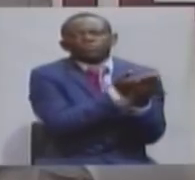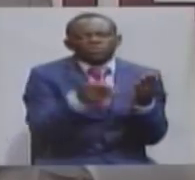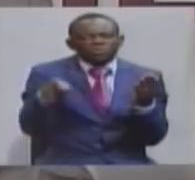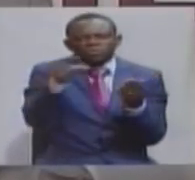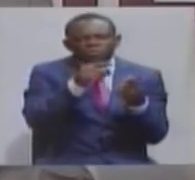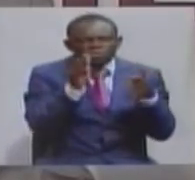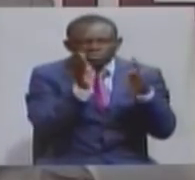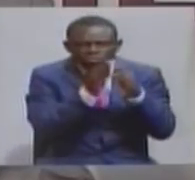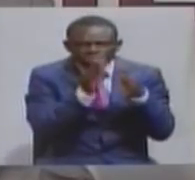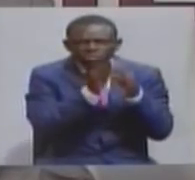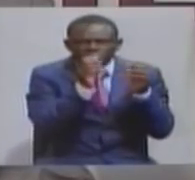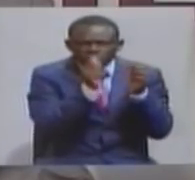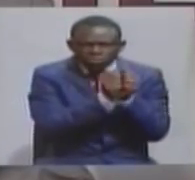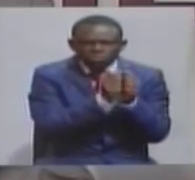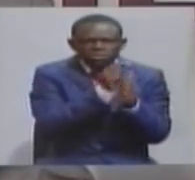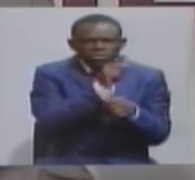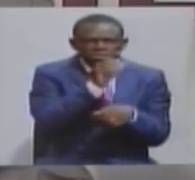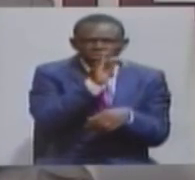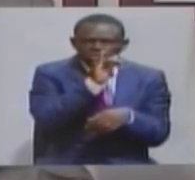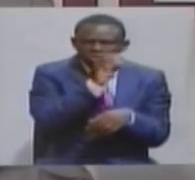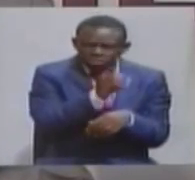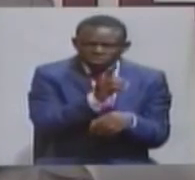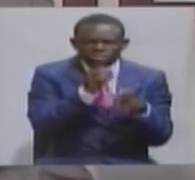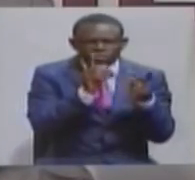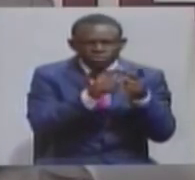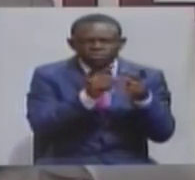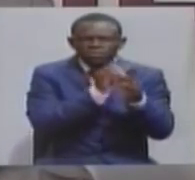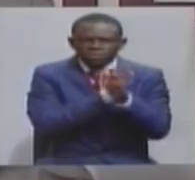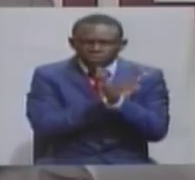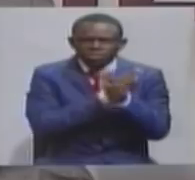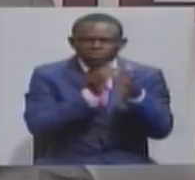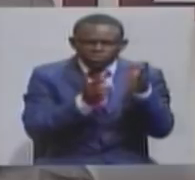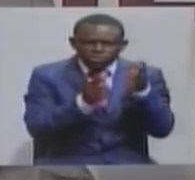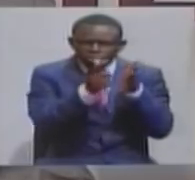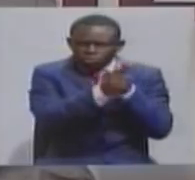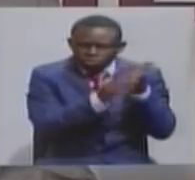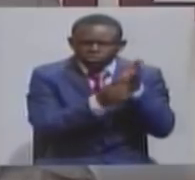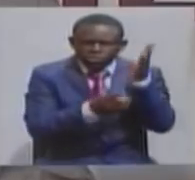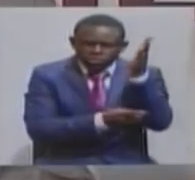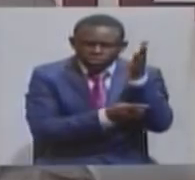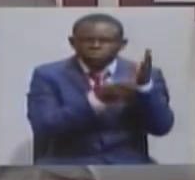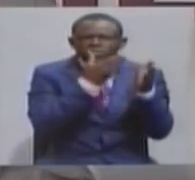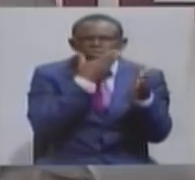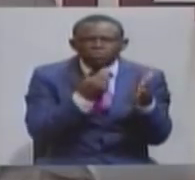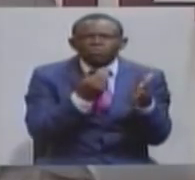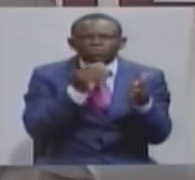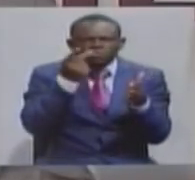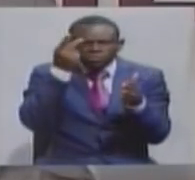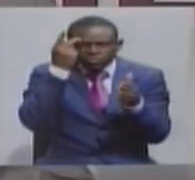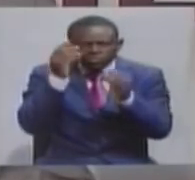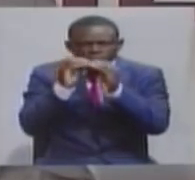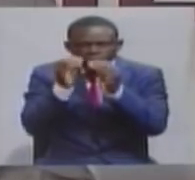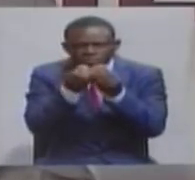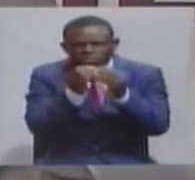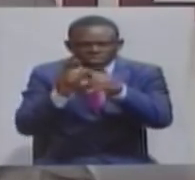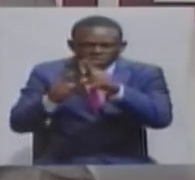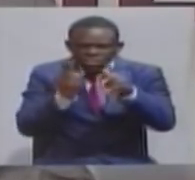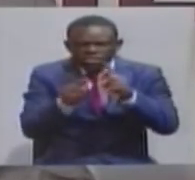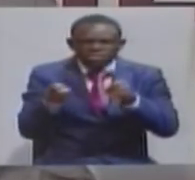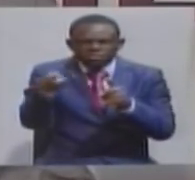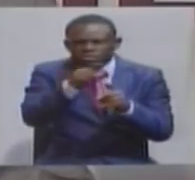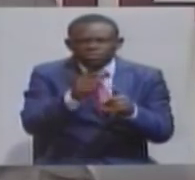Development Commission. When they were presenting the report to the Ministry of Justice, the various political parties were represented.